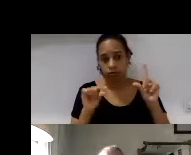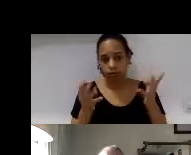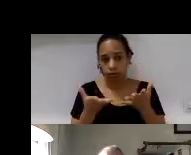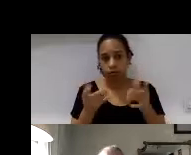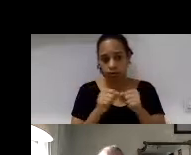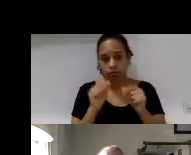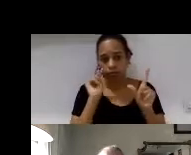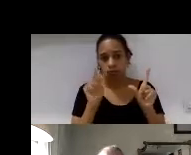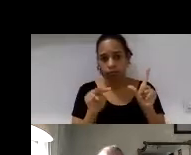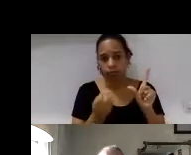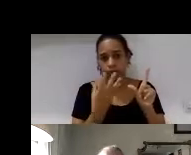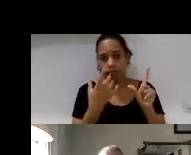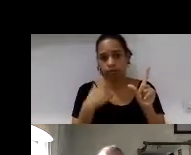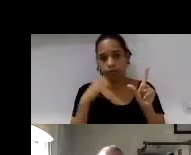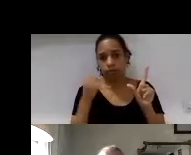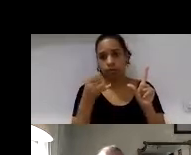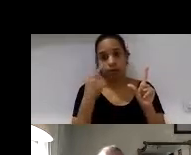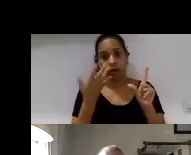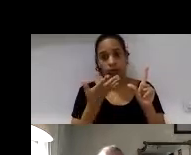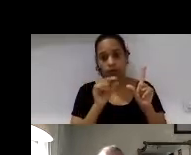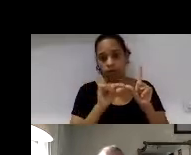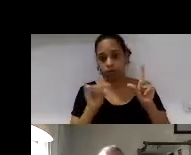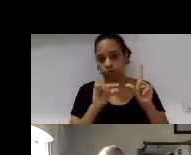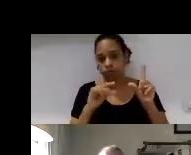É a Vivi Carijo, só.